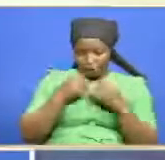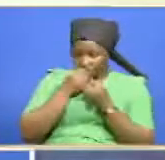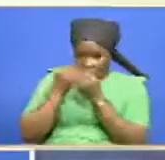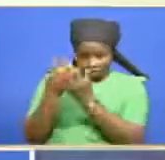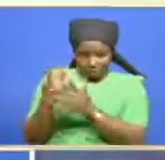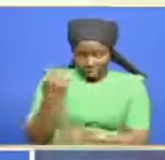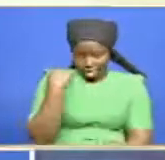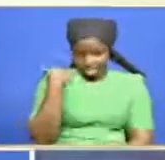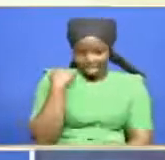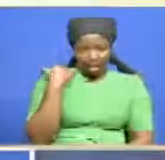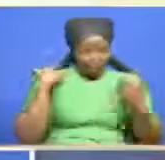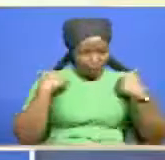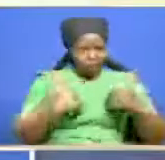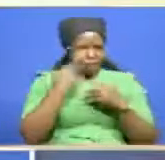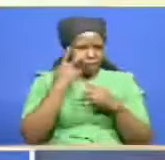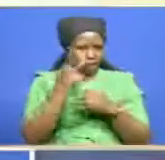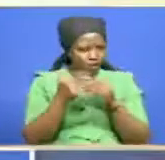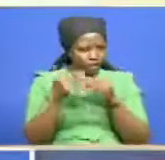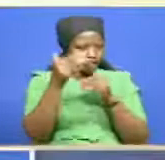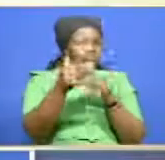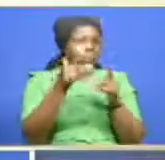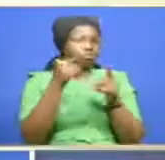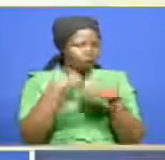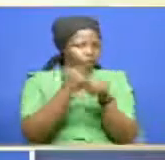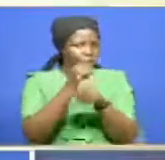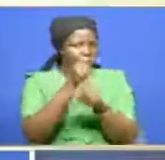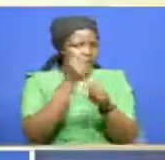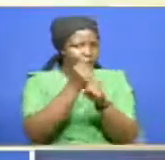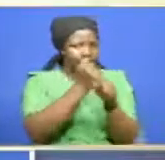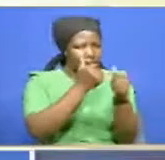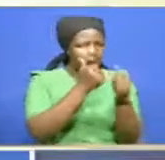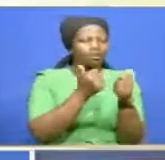I am looking forward to fast-tracking that work. And that is why